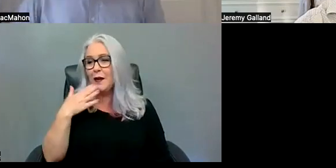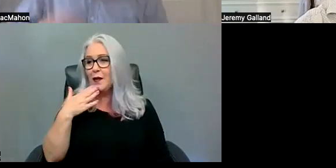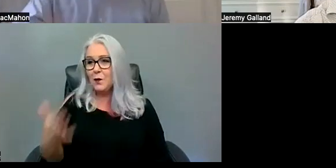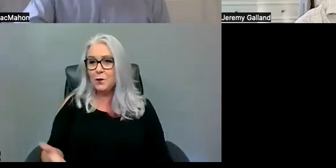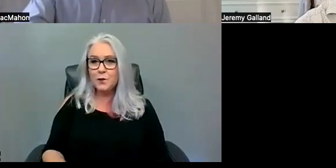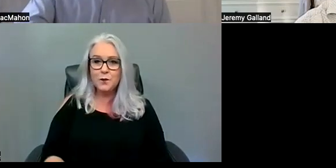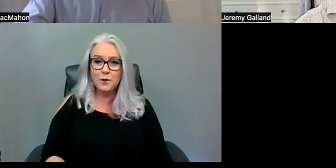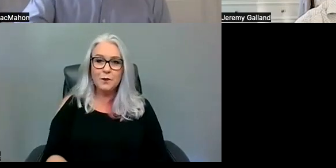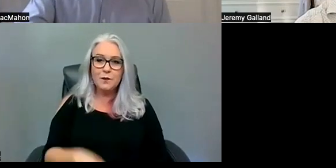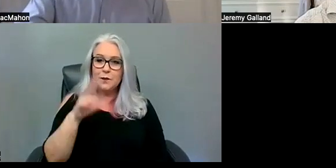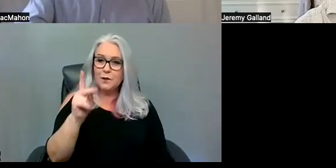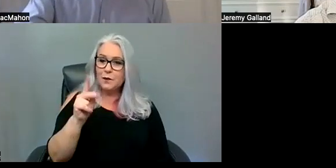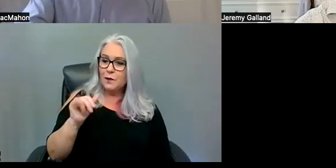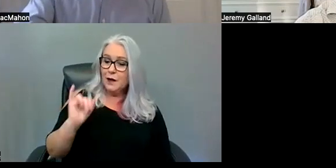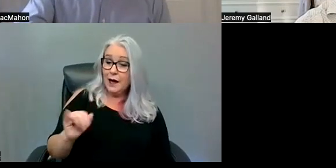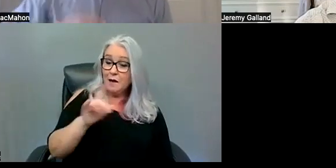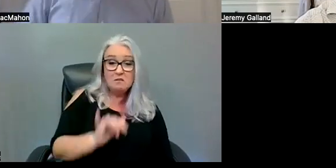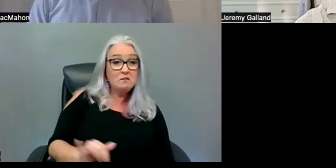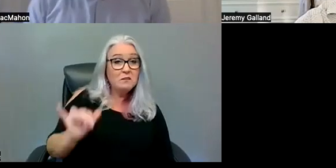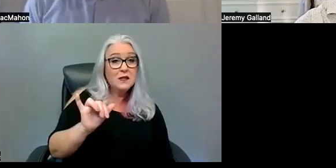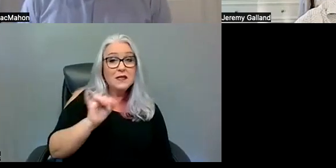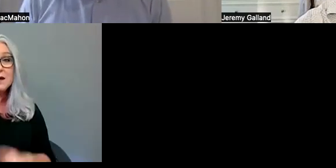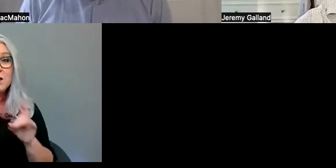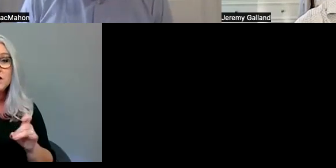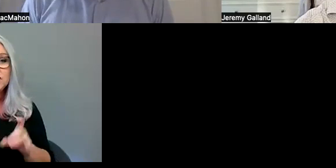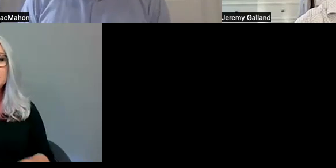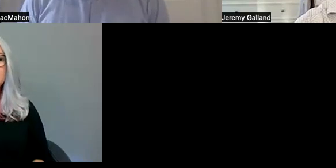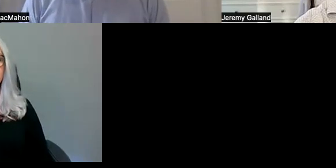MacMahon, you have the same question. Thank you.